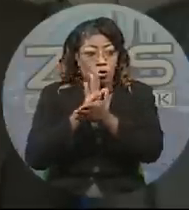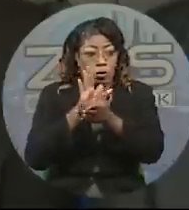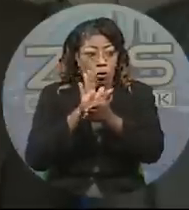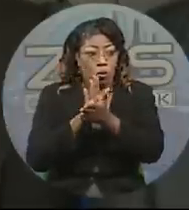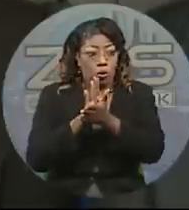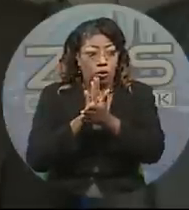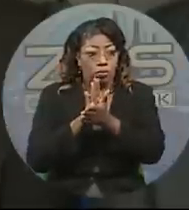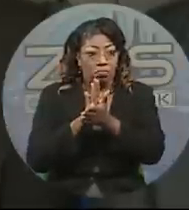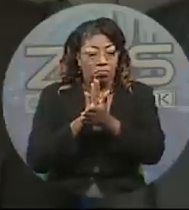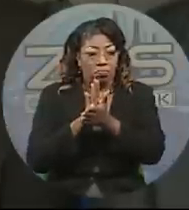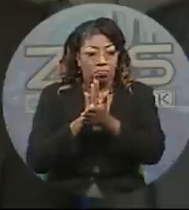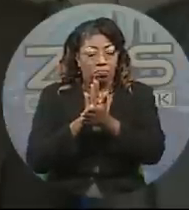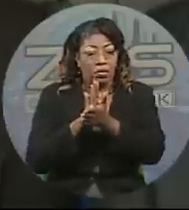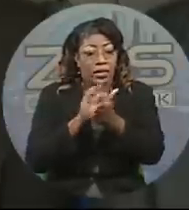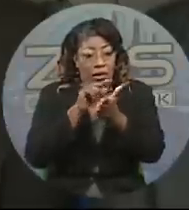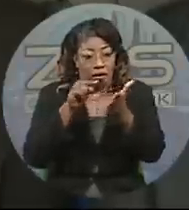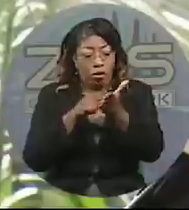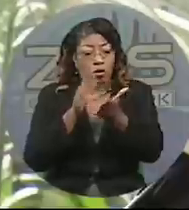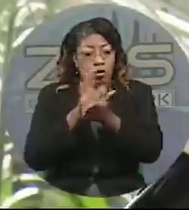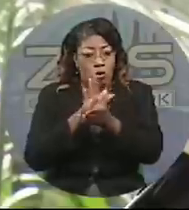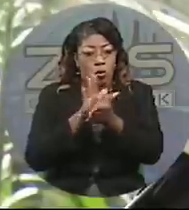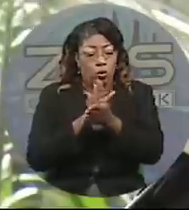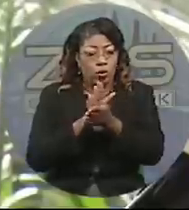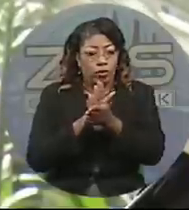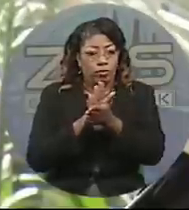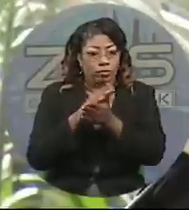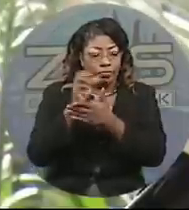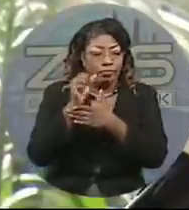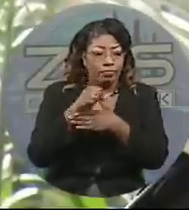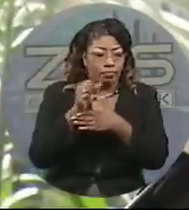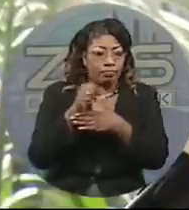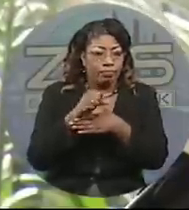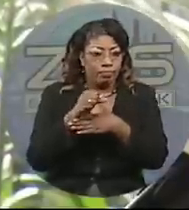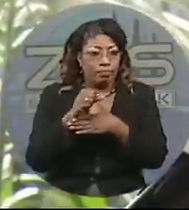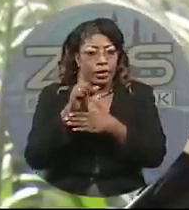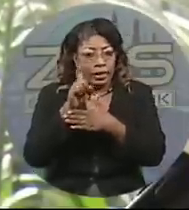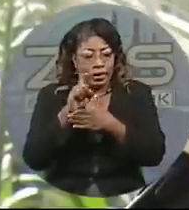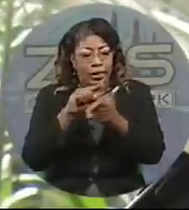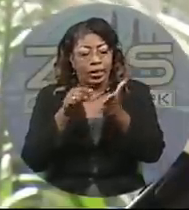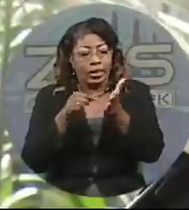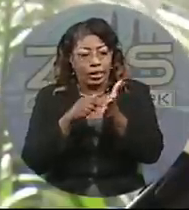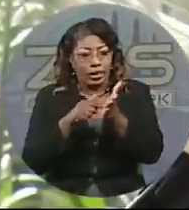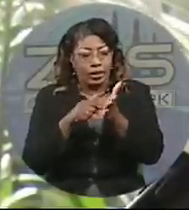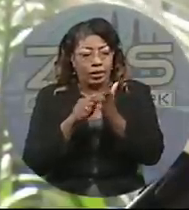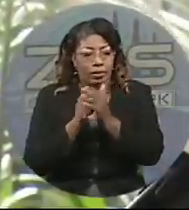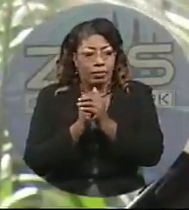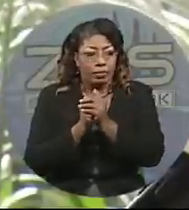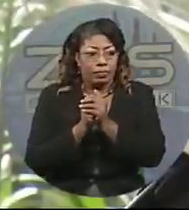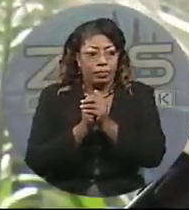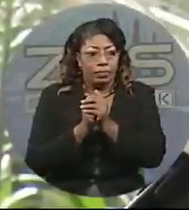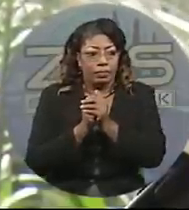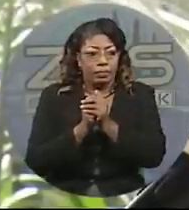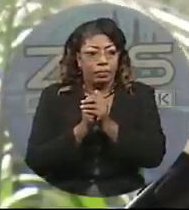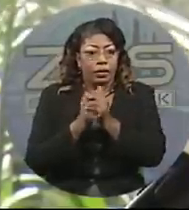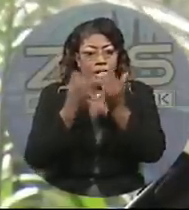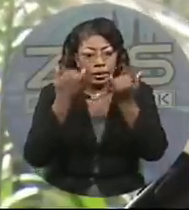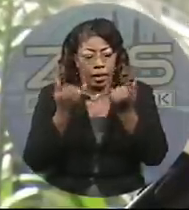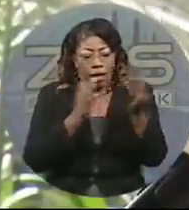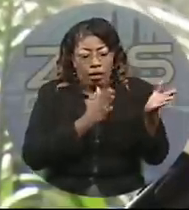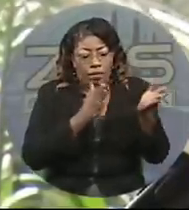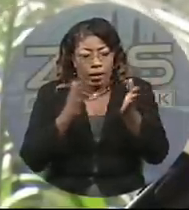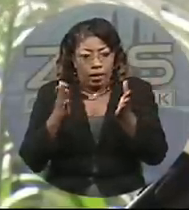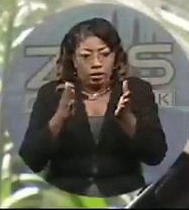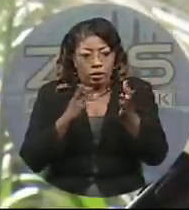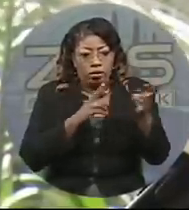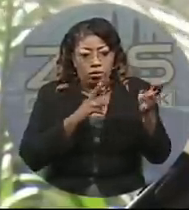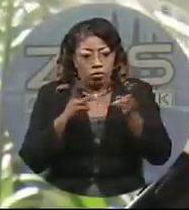There is no doubt that the school is well deserving of this expansion. Plans already underway